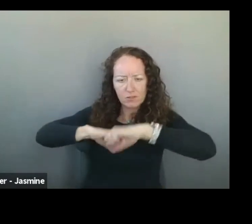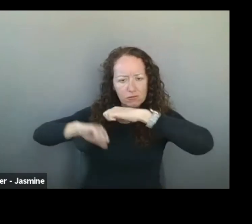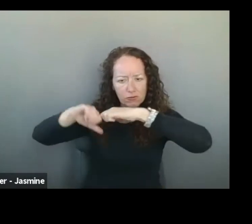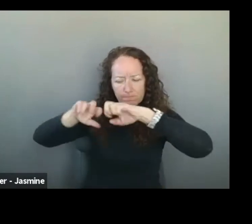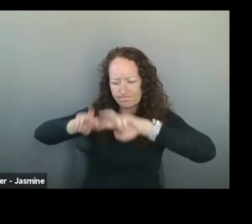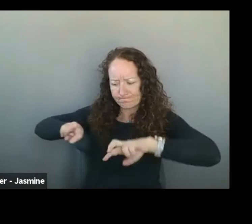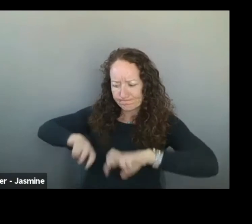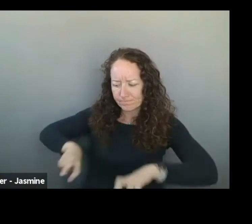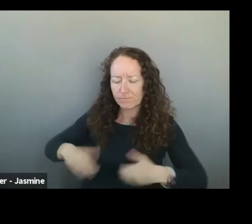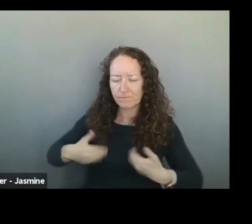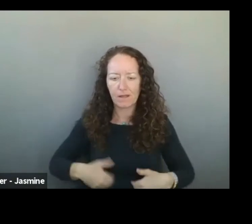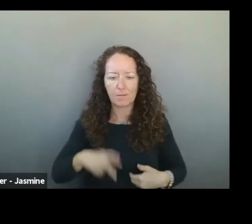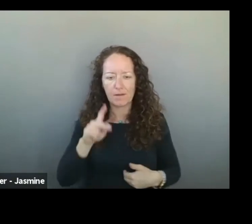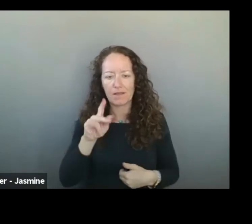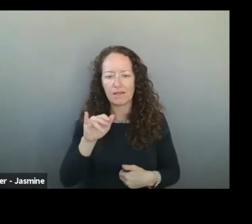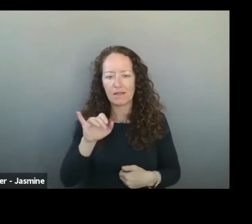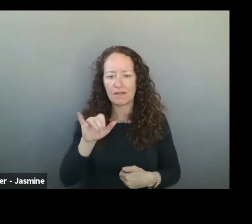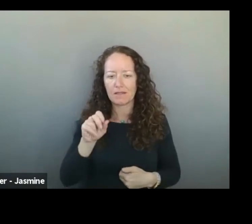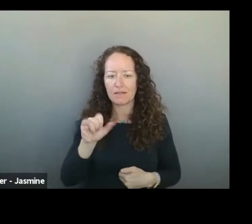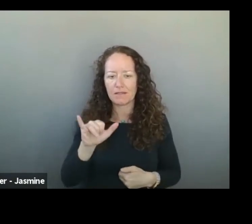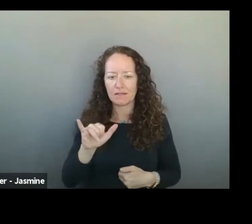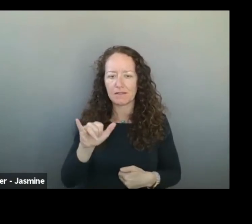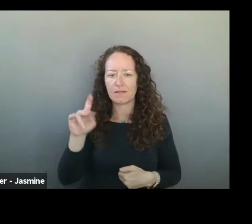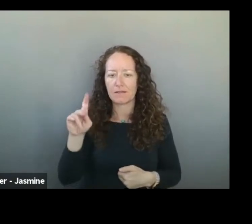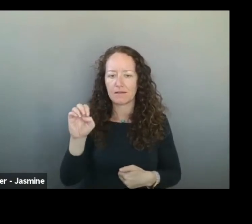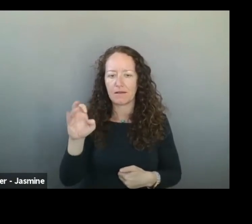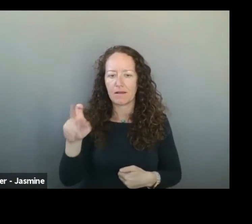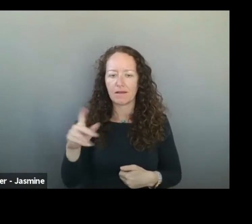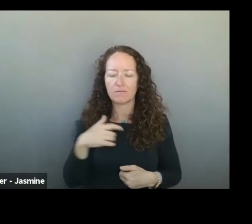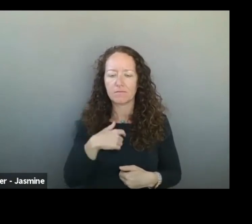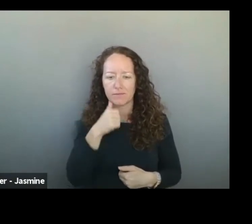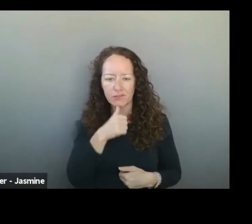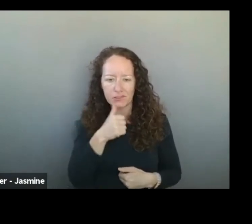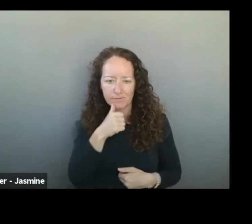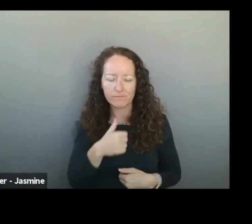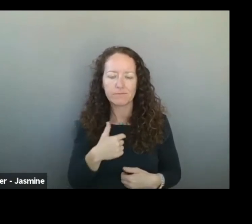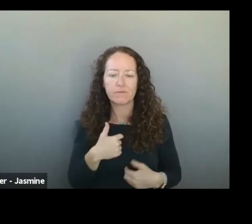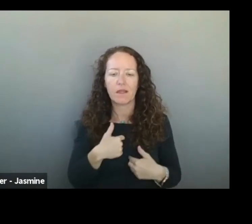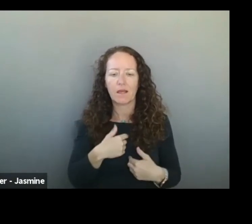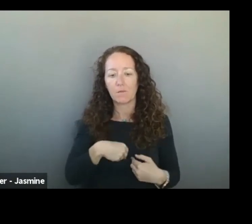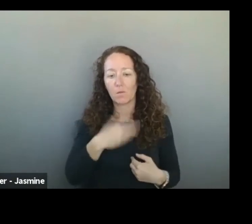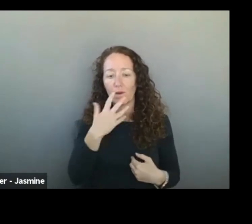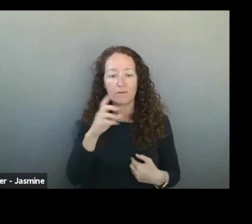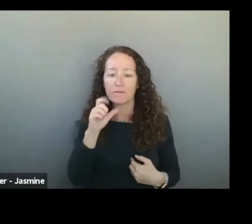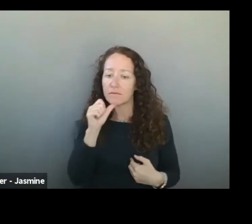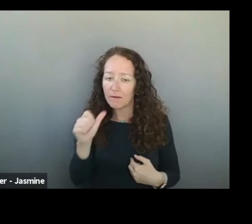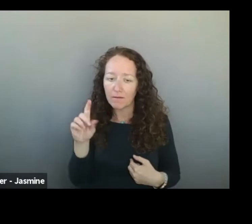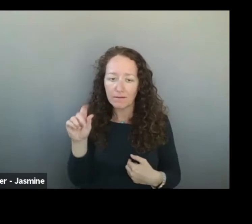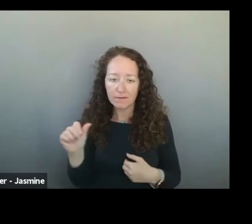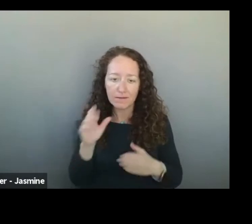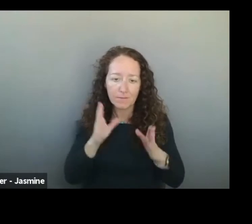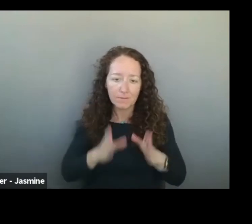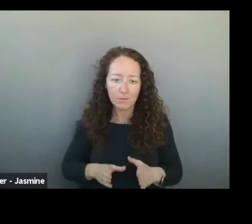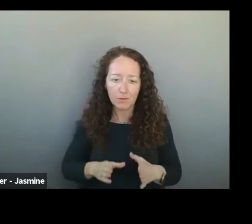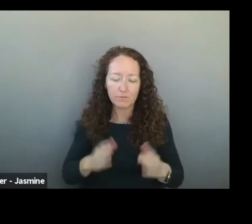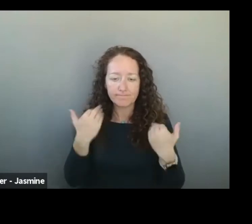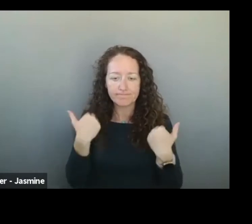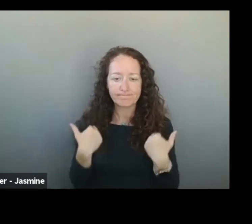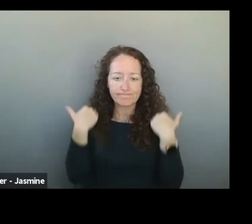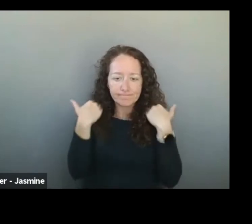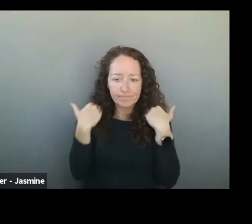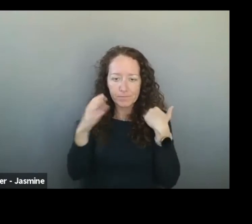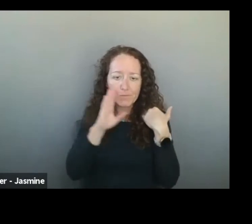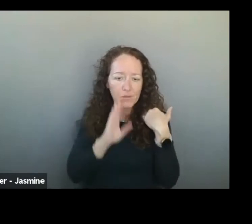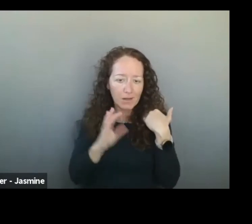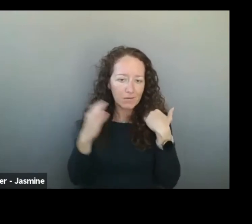I use she, her pronouns, and I am a white, non-disabled person with shoulder-length brown hair. Half of it is pulled